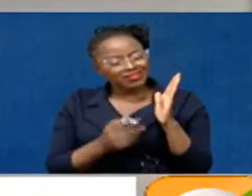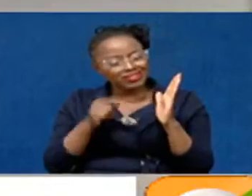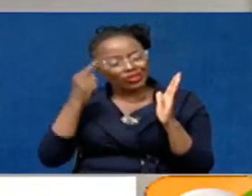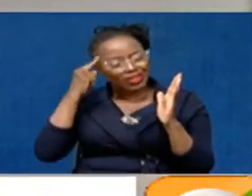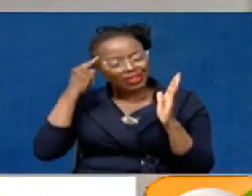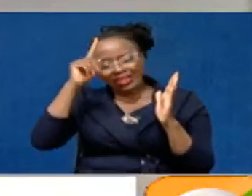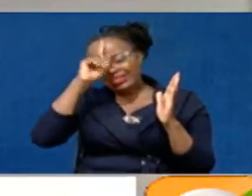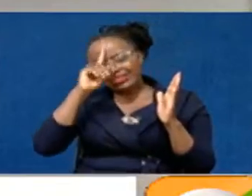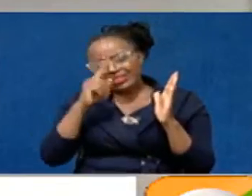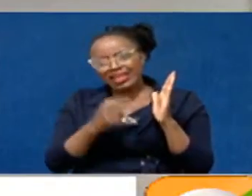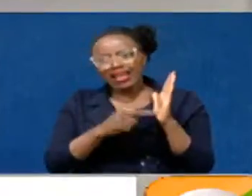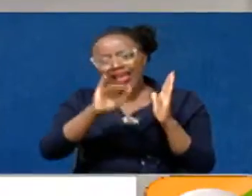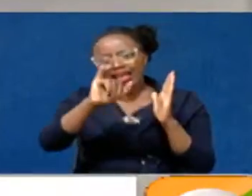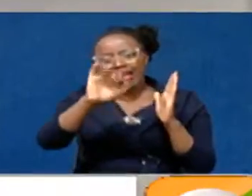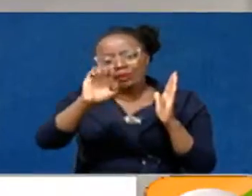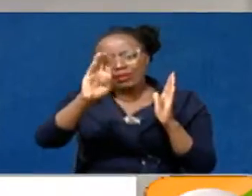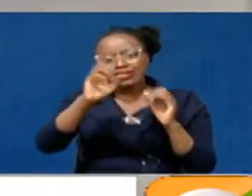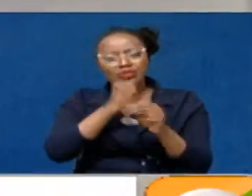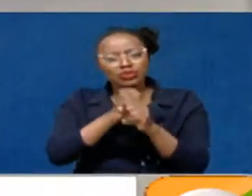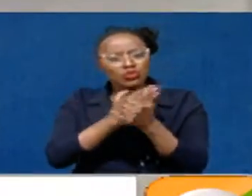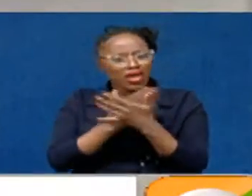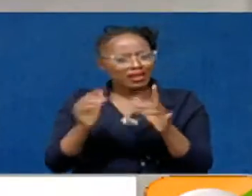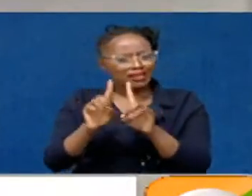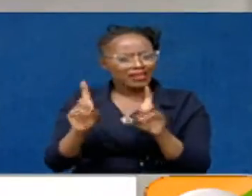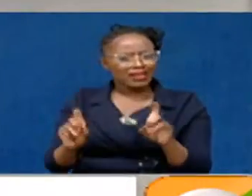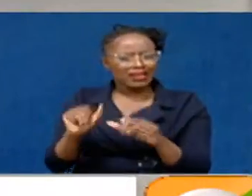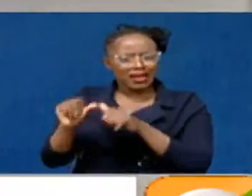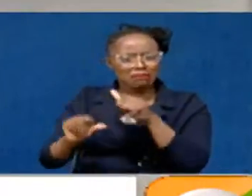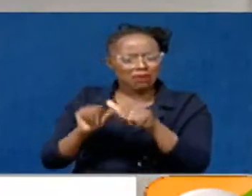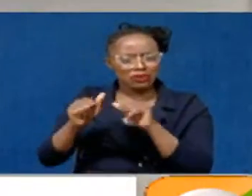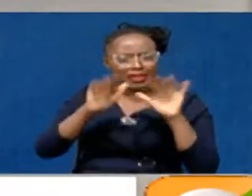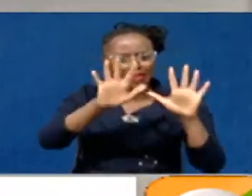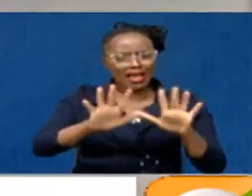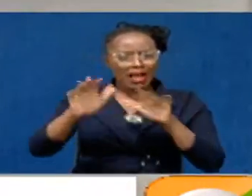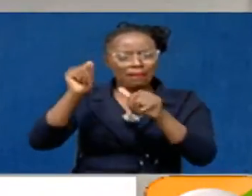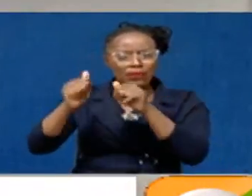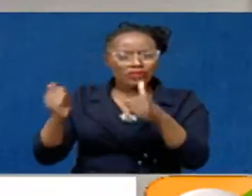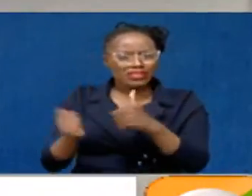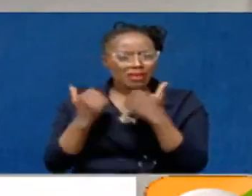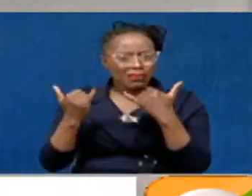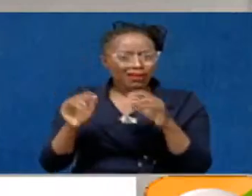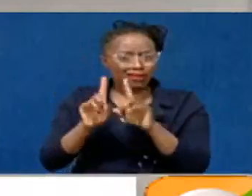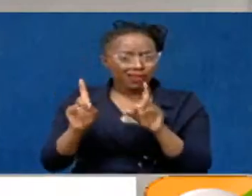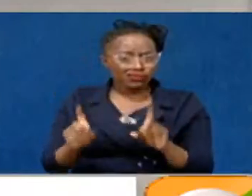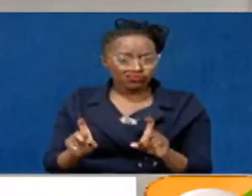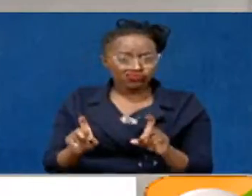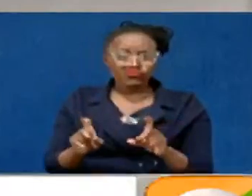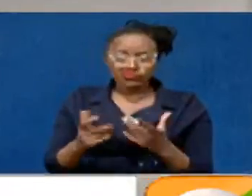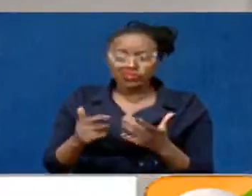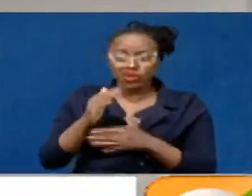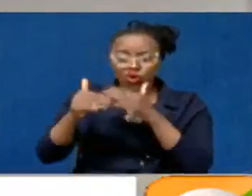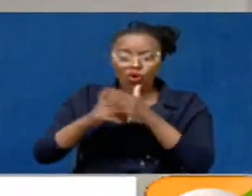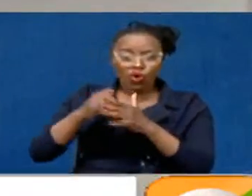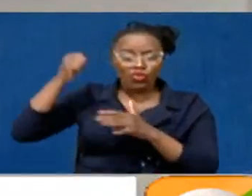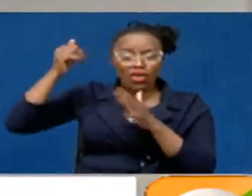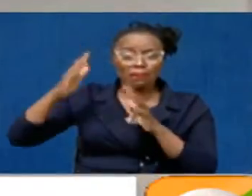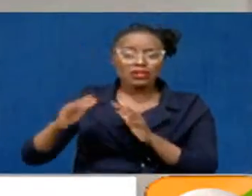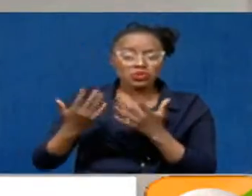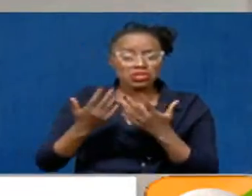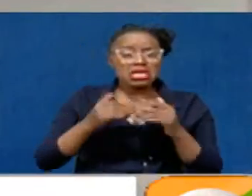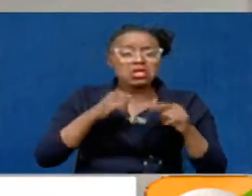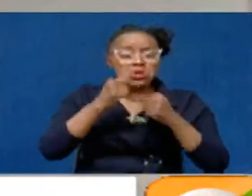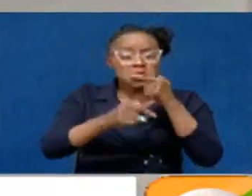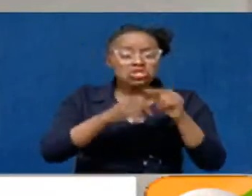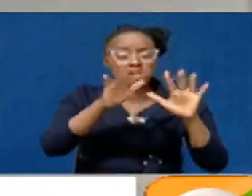think seriously that IEBC would do anything about the campaigns that are ongoing? And, I mean, all these politicians are